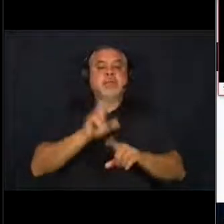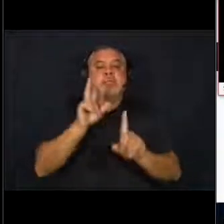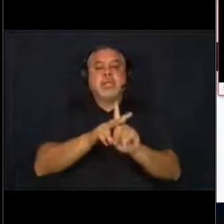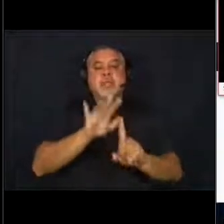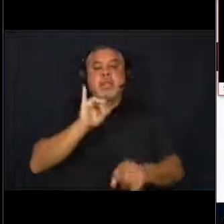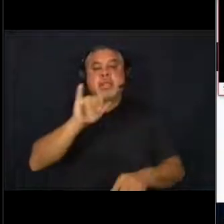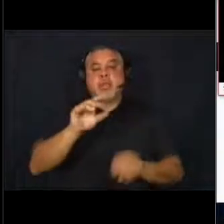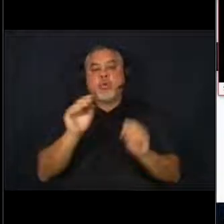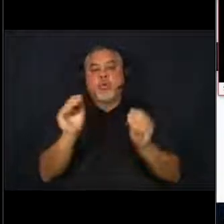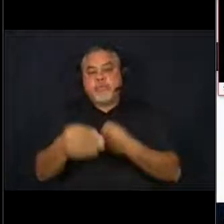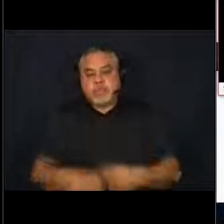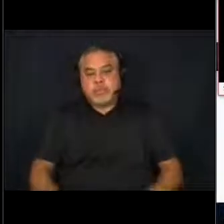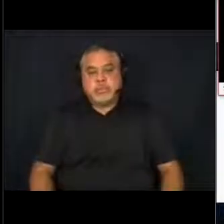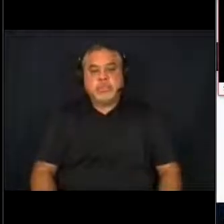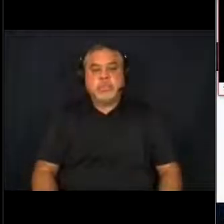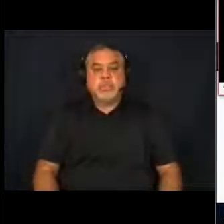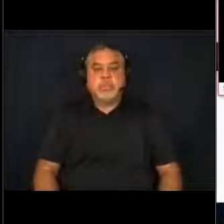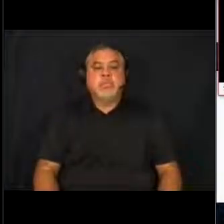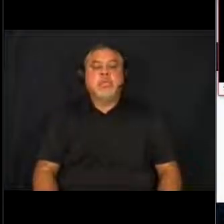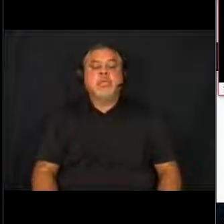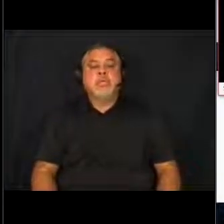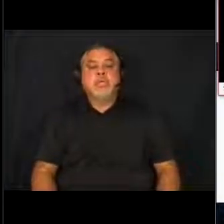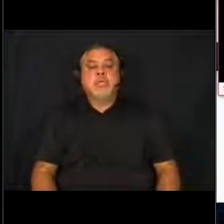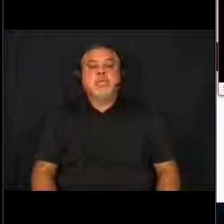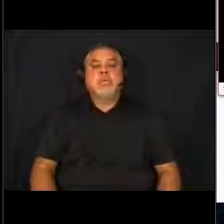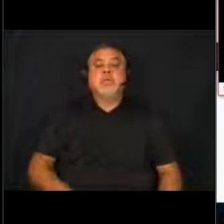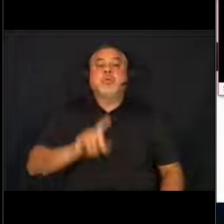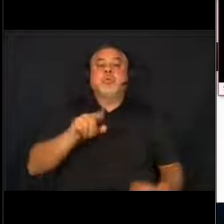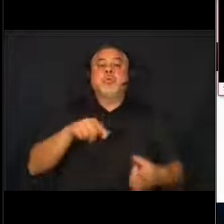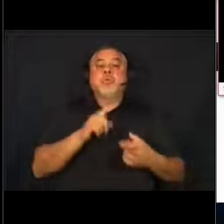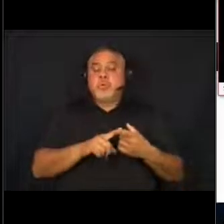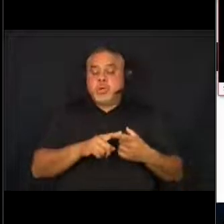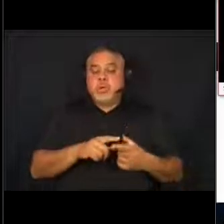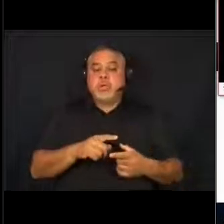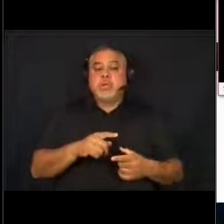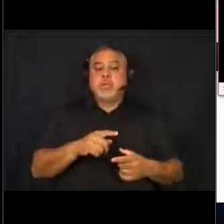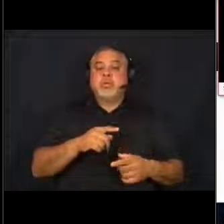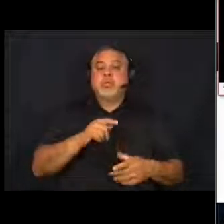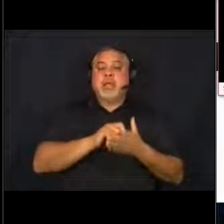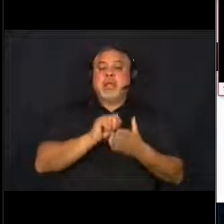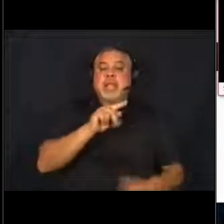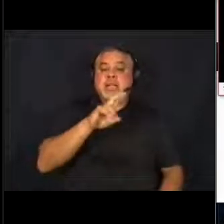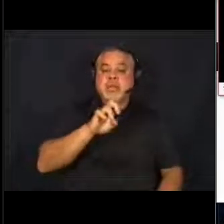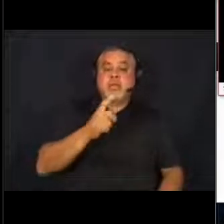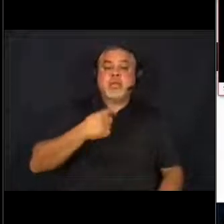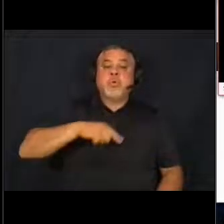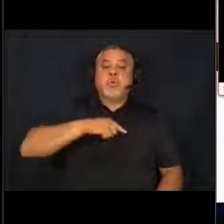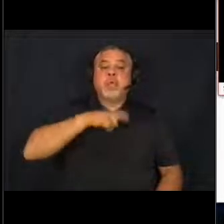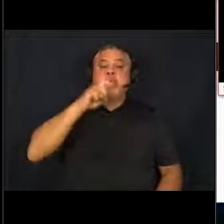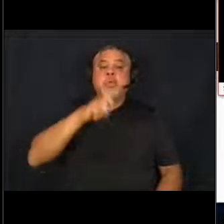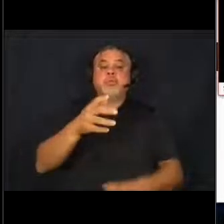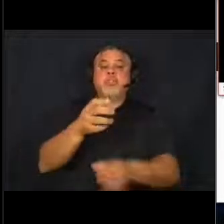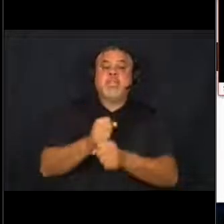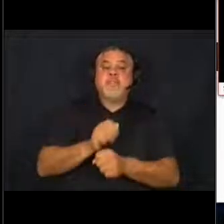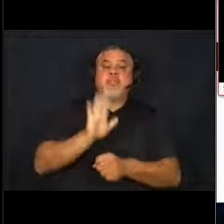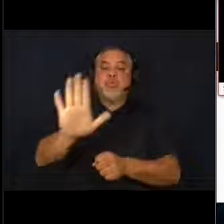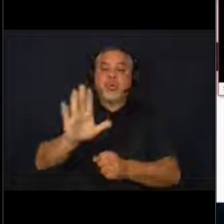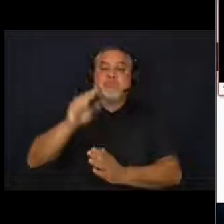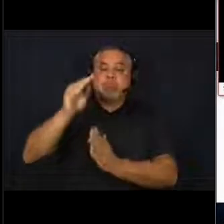office. Okay? But when we write it in the active voice, we must receive your